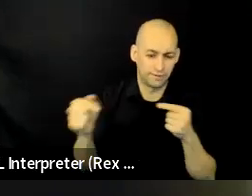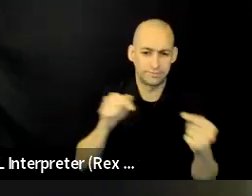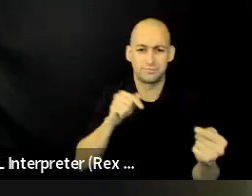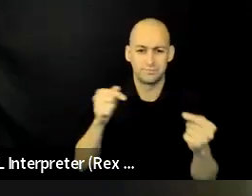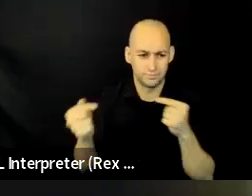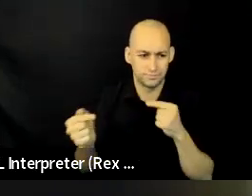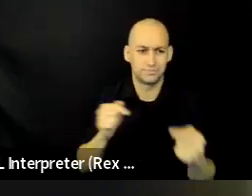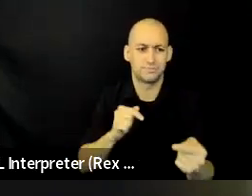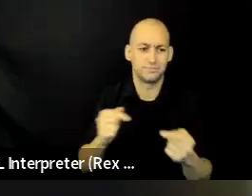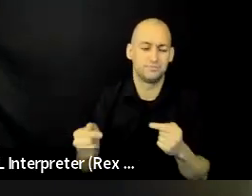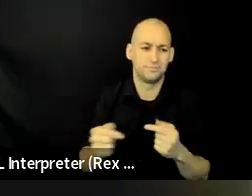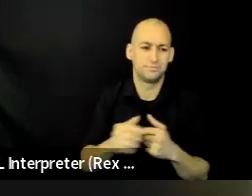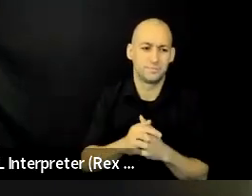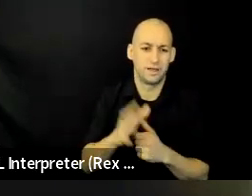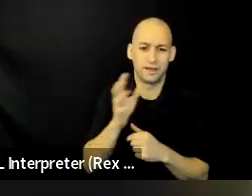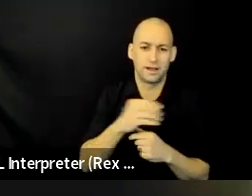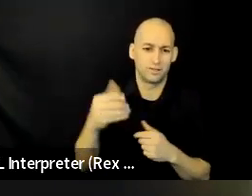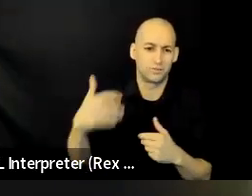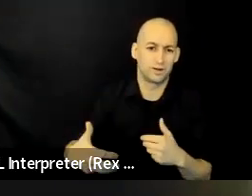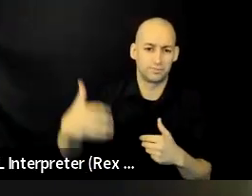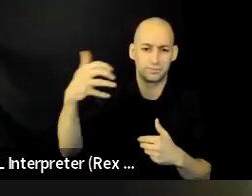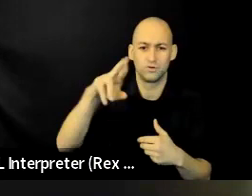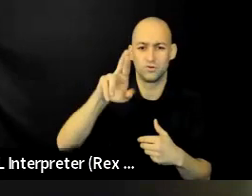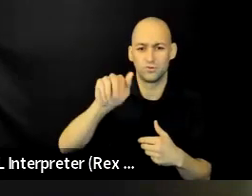stars through the